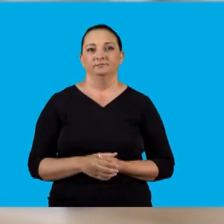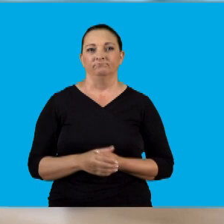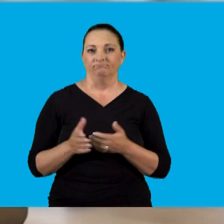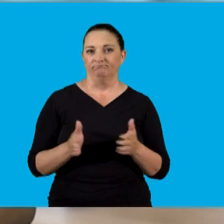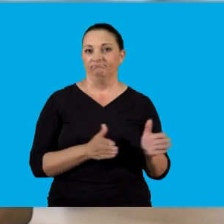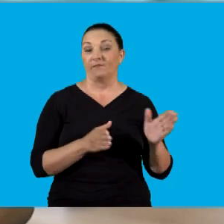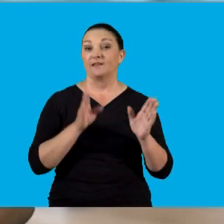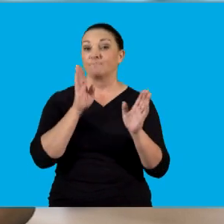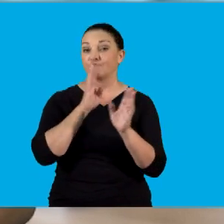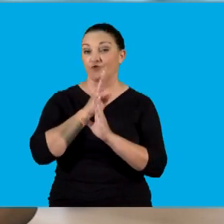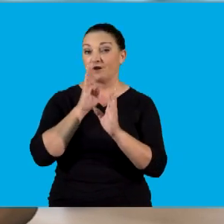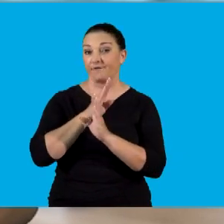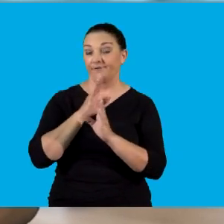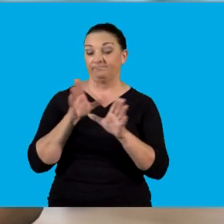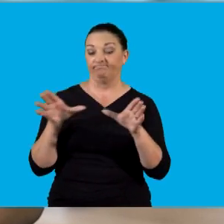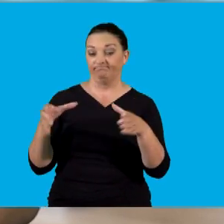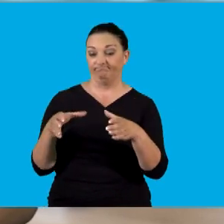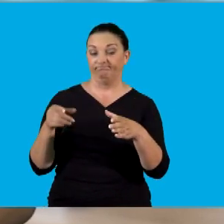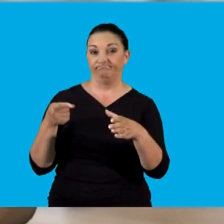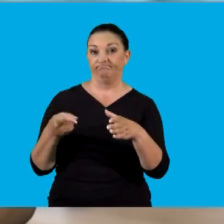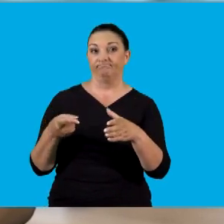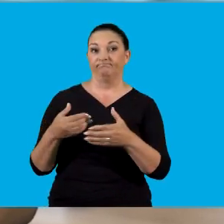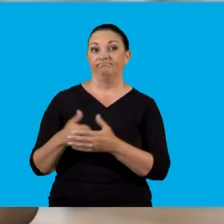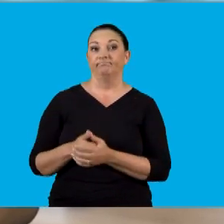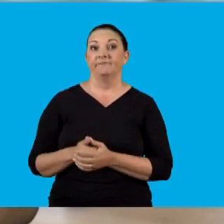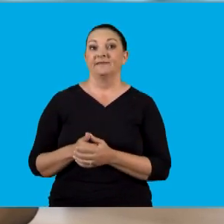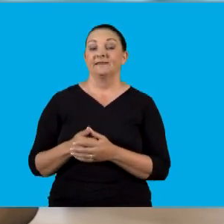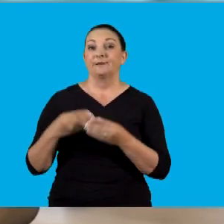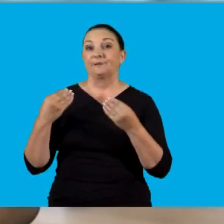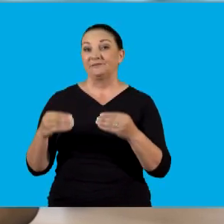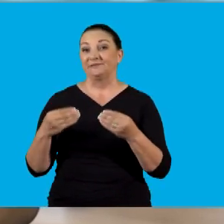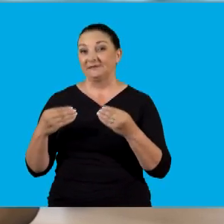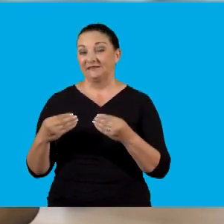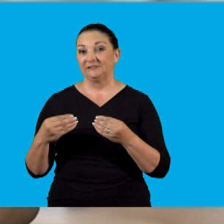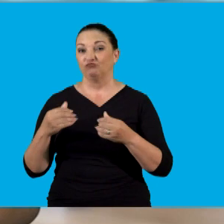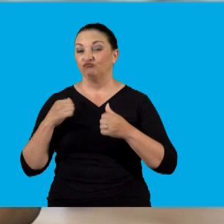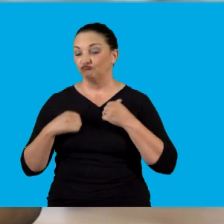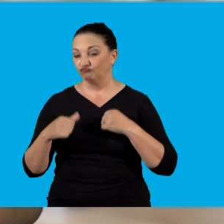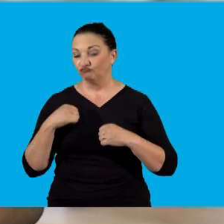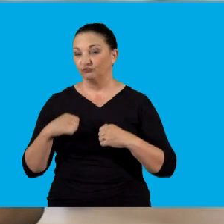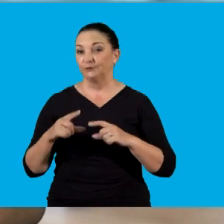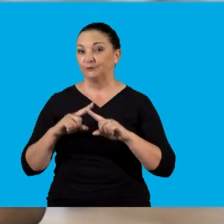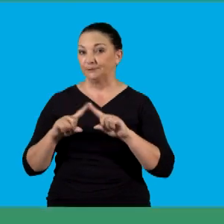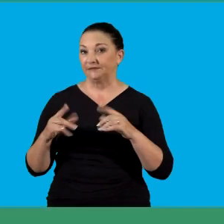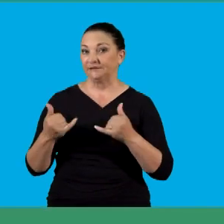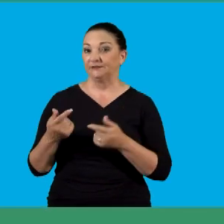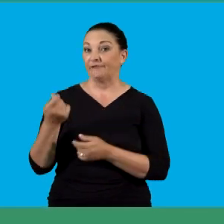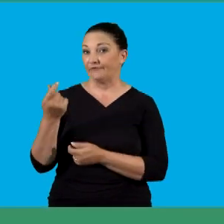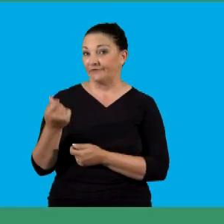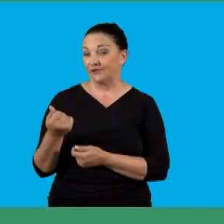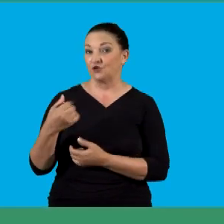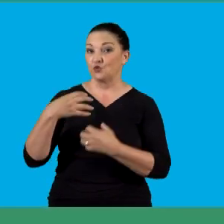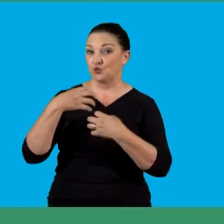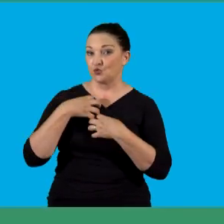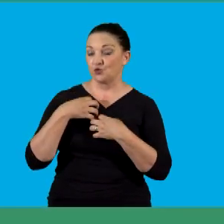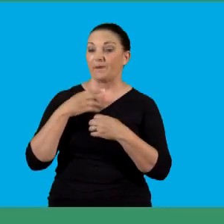is the controller in these businesses. Then moving along to the private sector. The private sector consists of